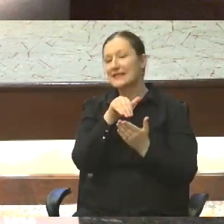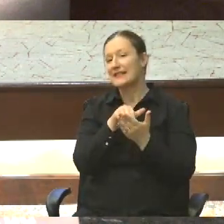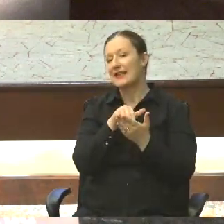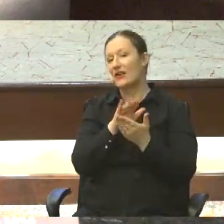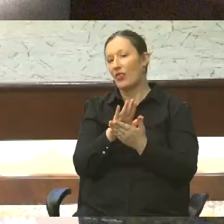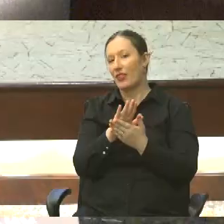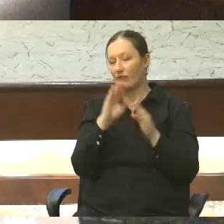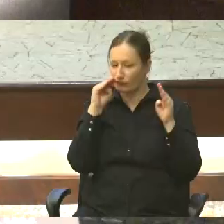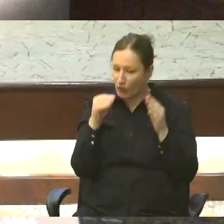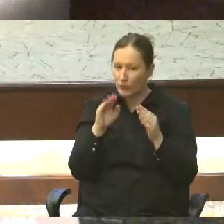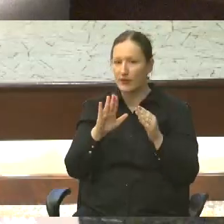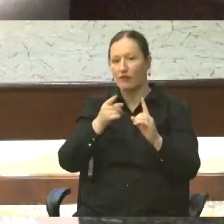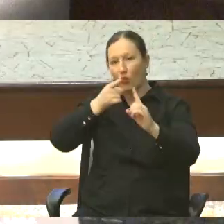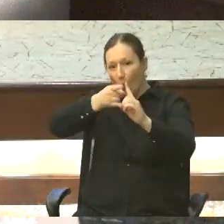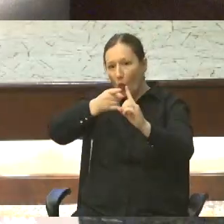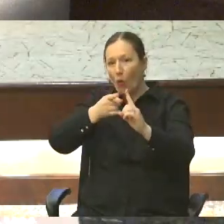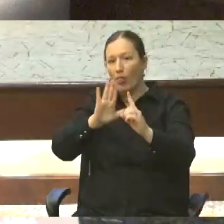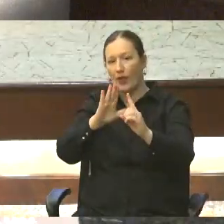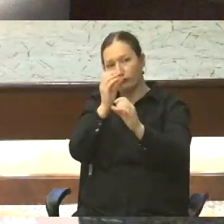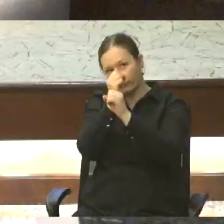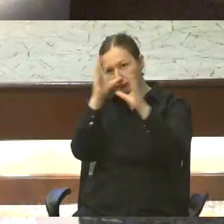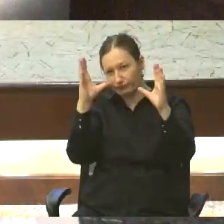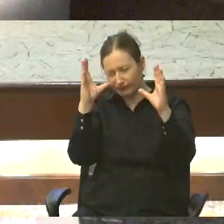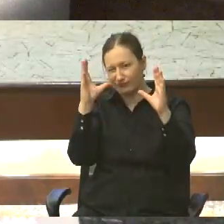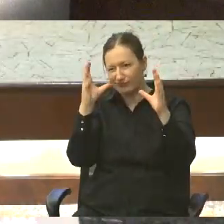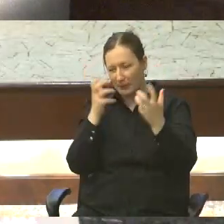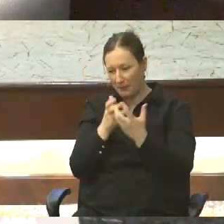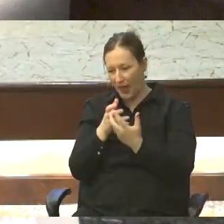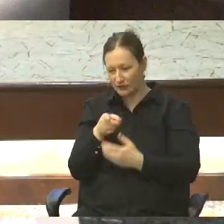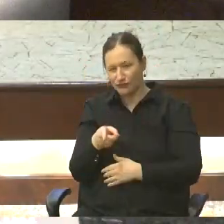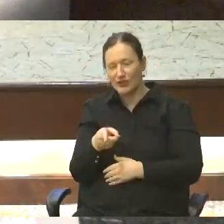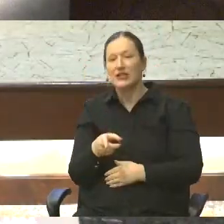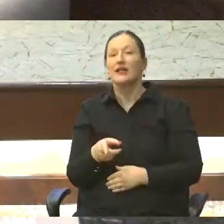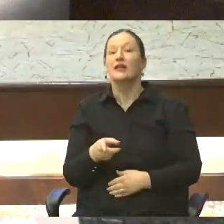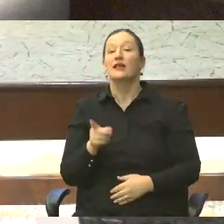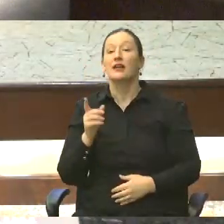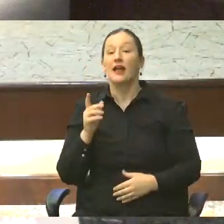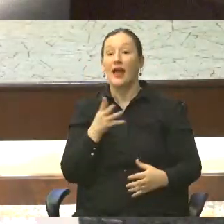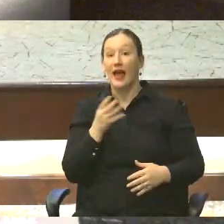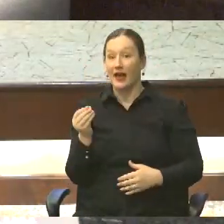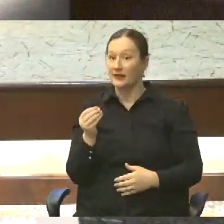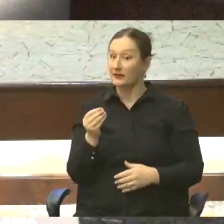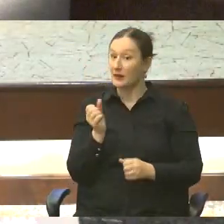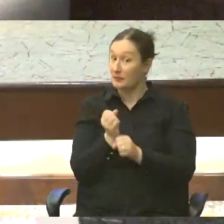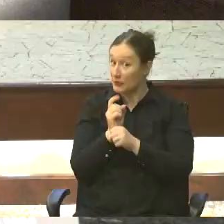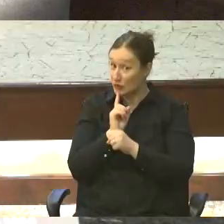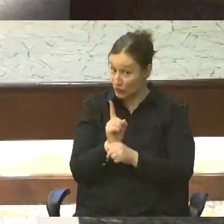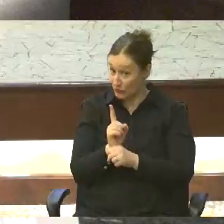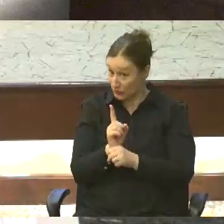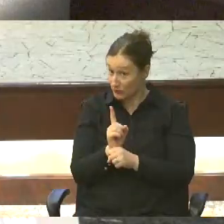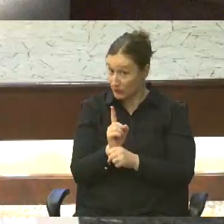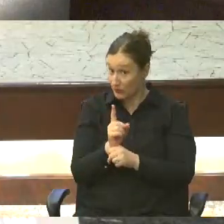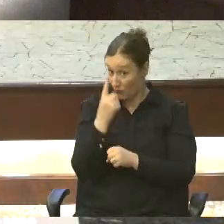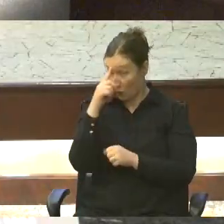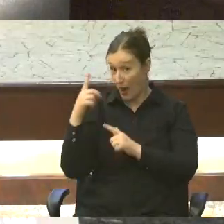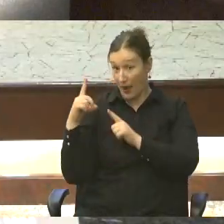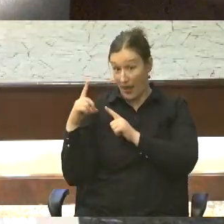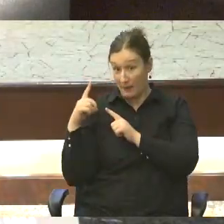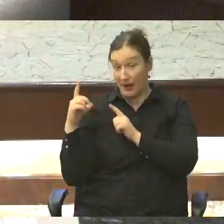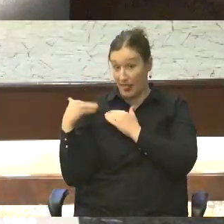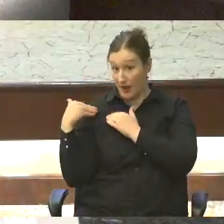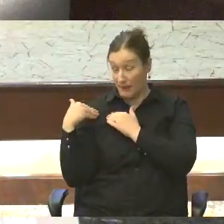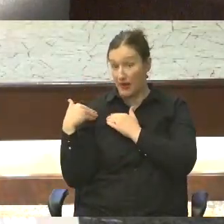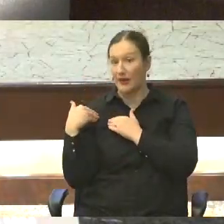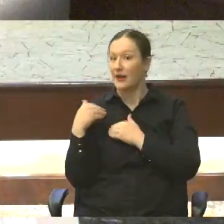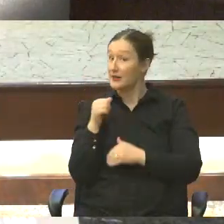Center's focus. Just as a little bit of background in premises liability, making sure that it will be near